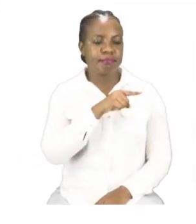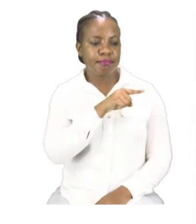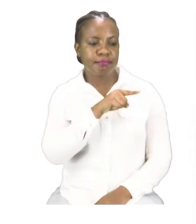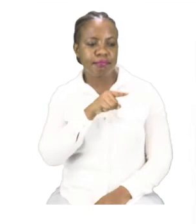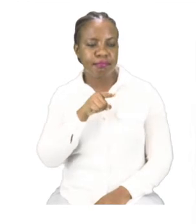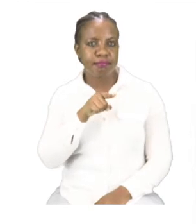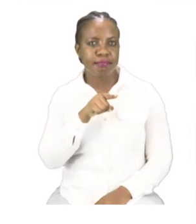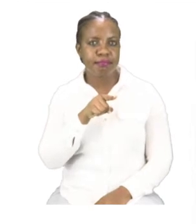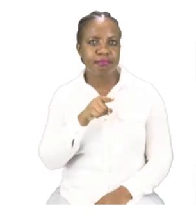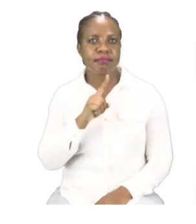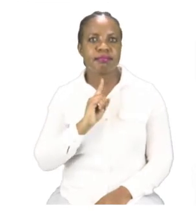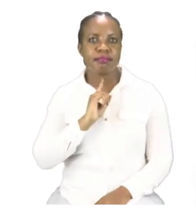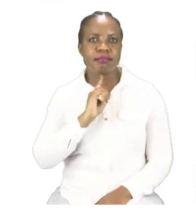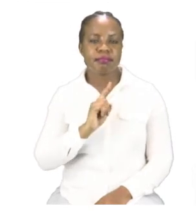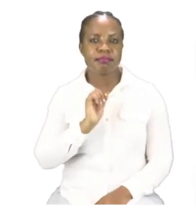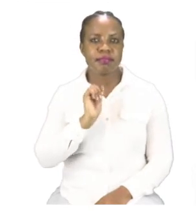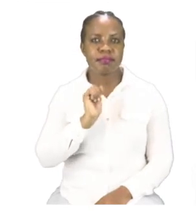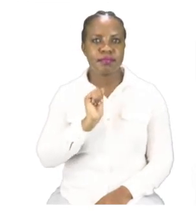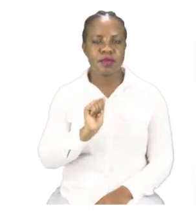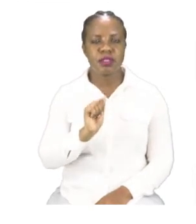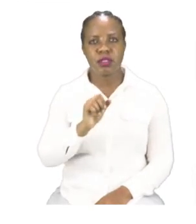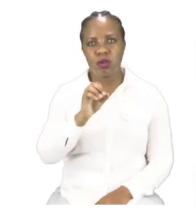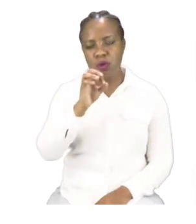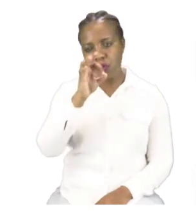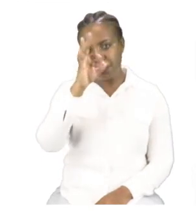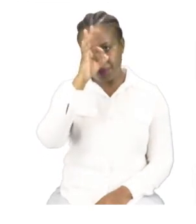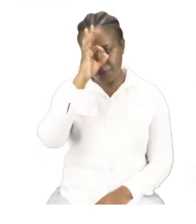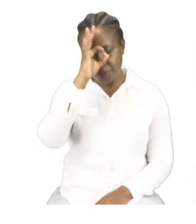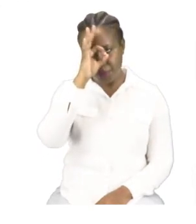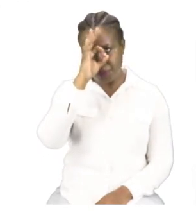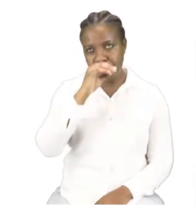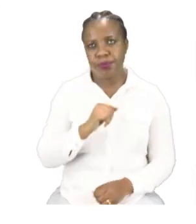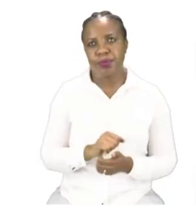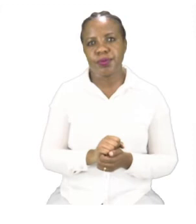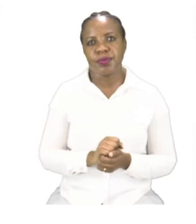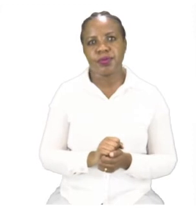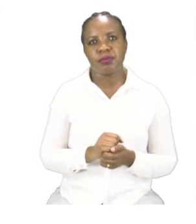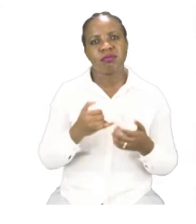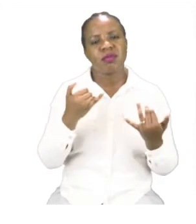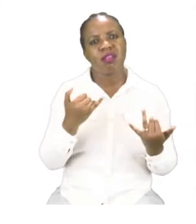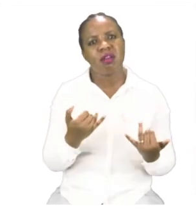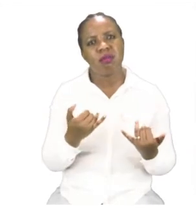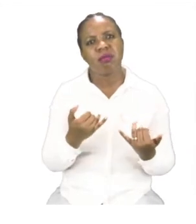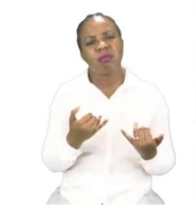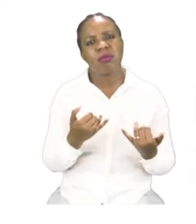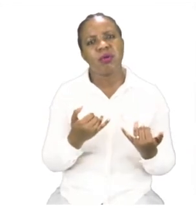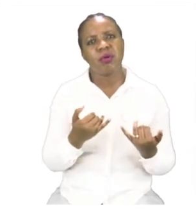police officer. So which pronoun can we use to fill in that missing gap?